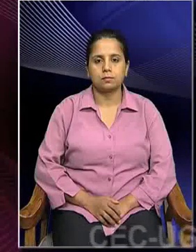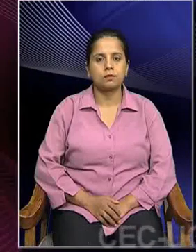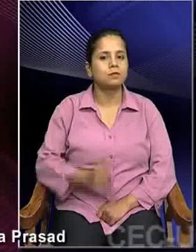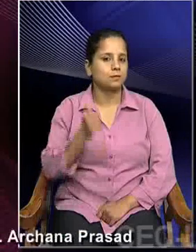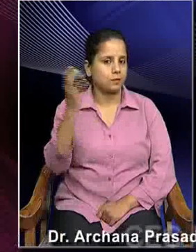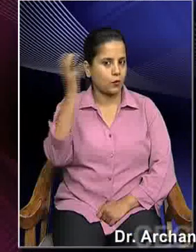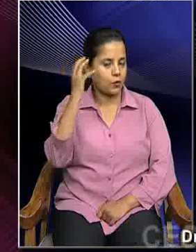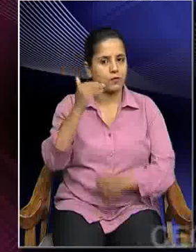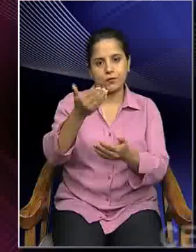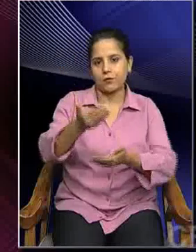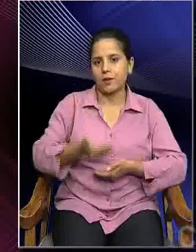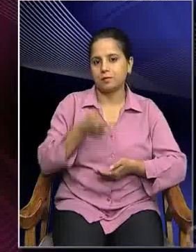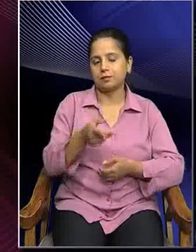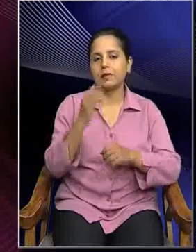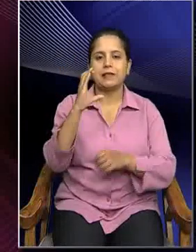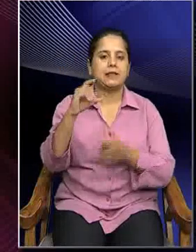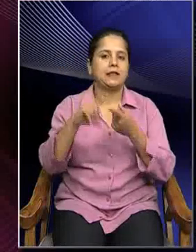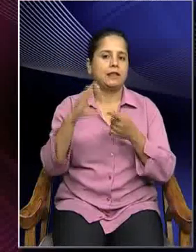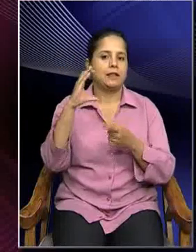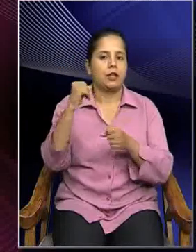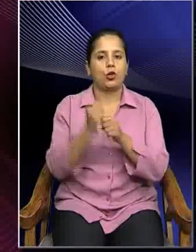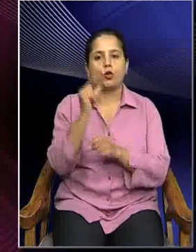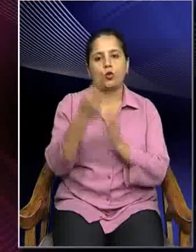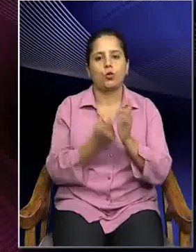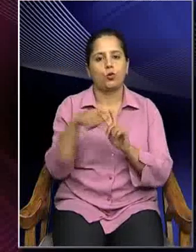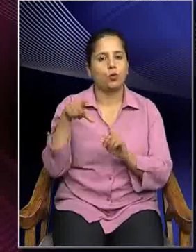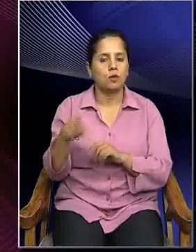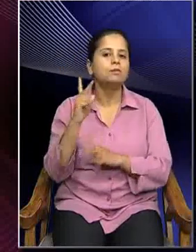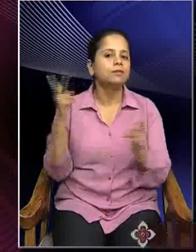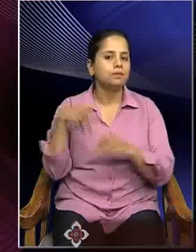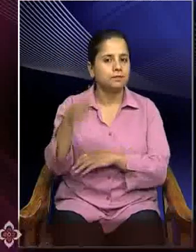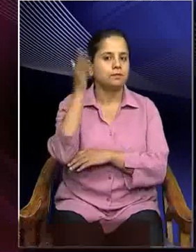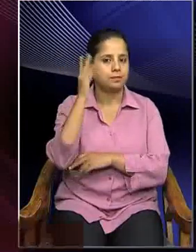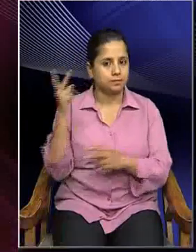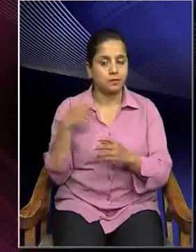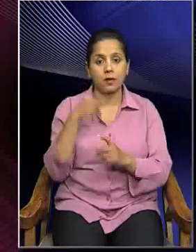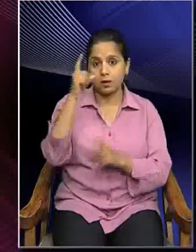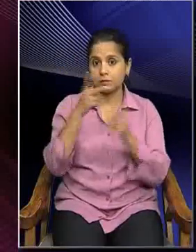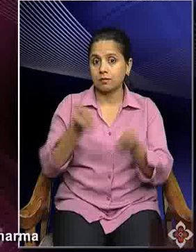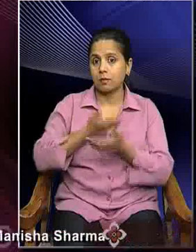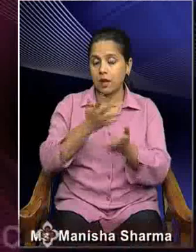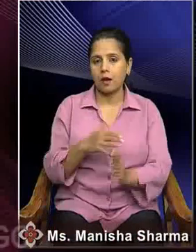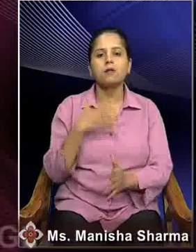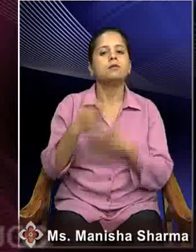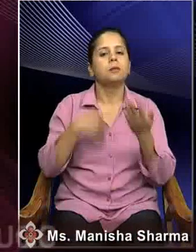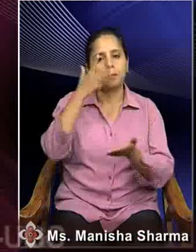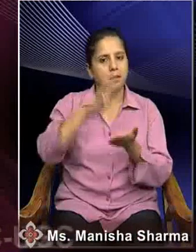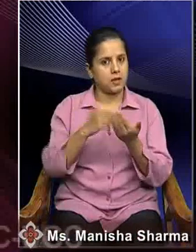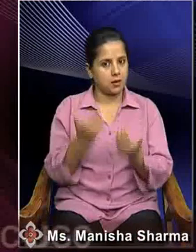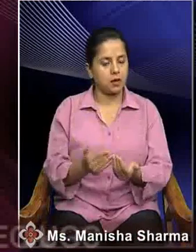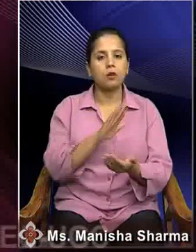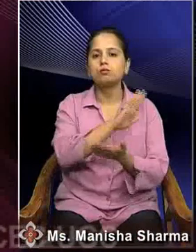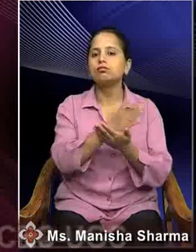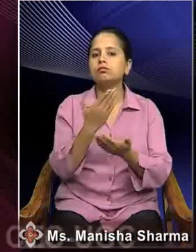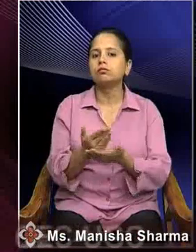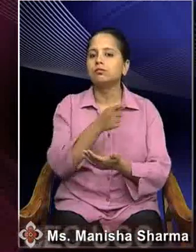Good afternoon and welcome to CEC Gurukul lecture. In the session on symbolic expression, we have with us Ms. Manisha, who is going to